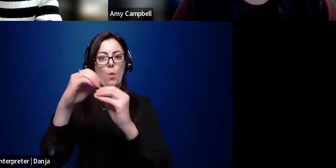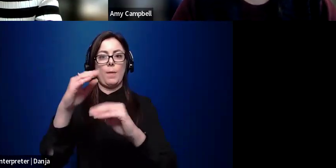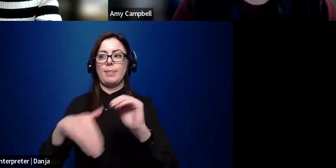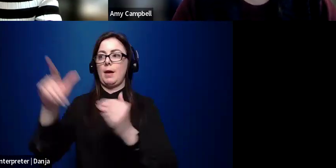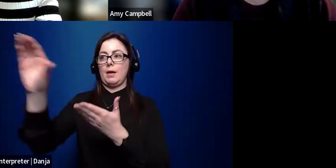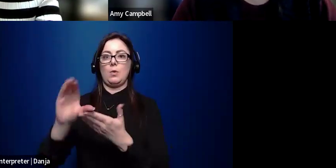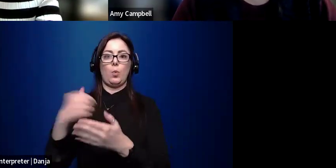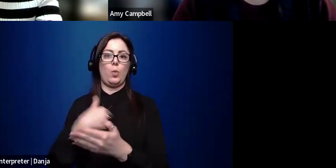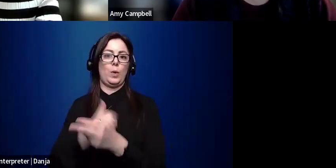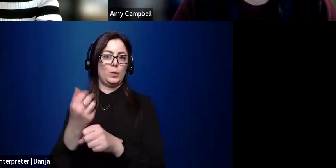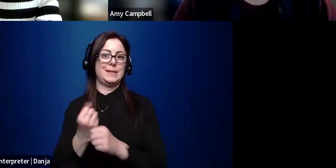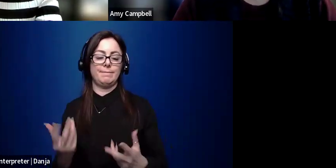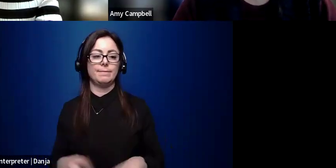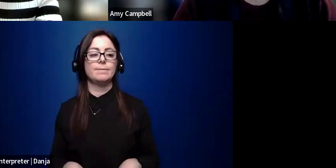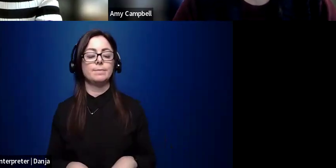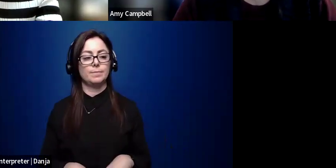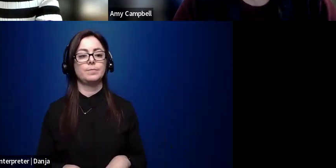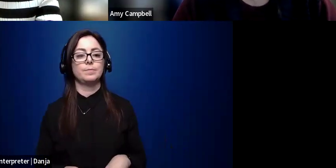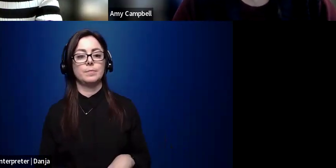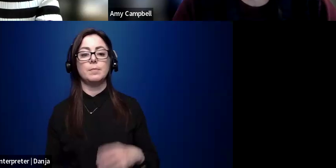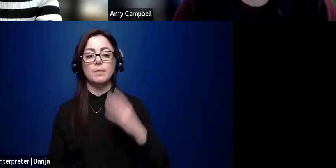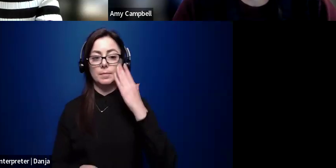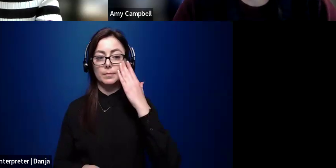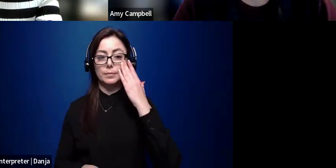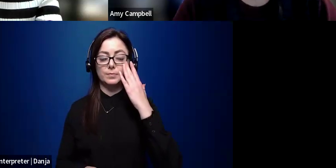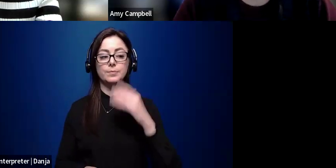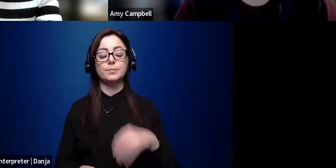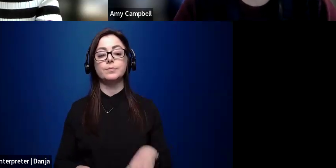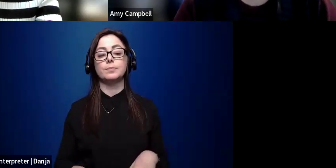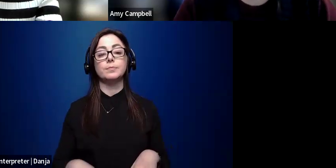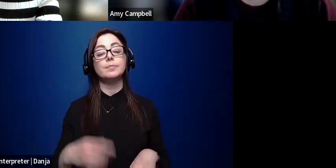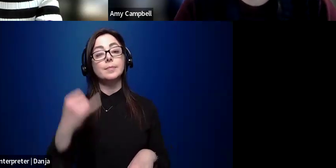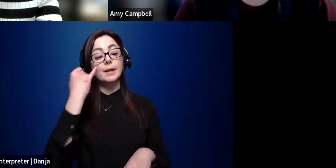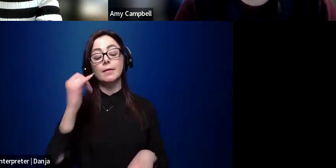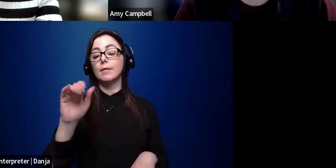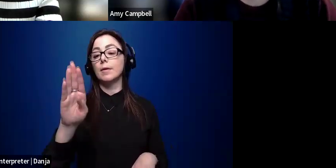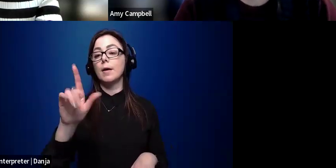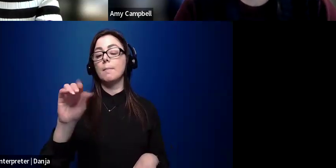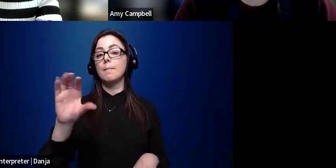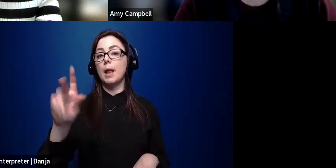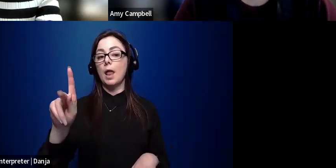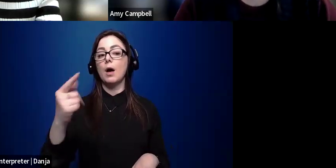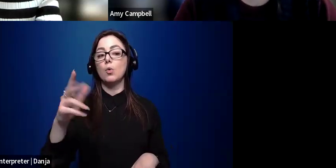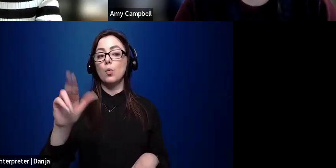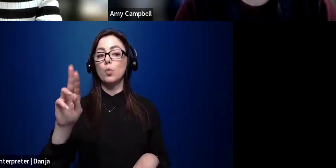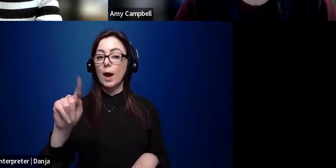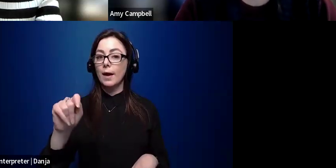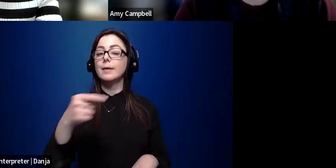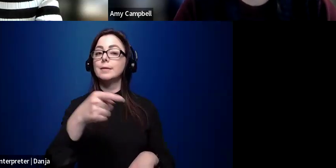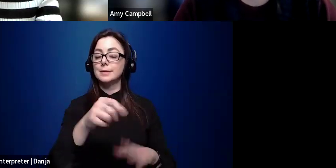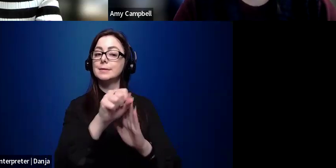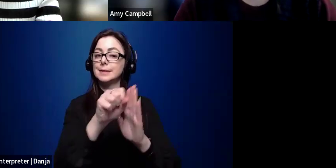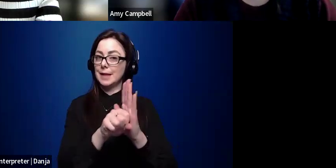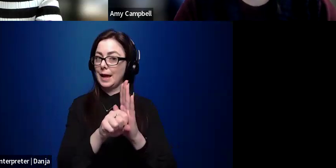So again, the states can cut costs. If they do a block grant, they have another number of options, and that's where the